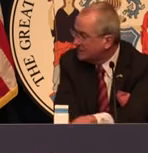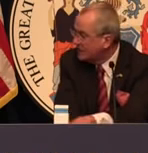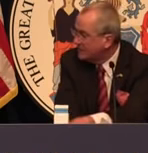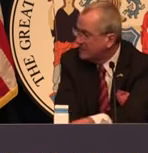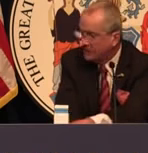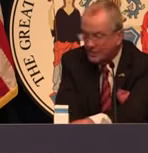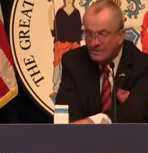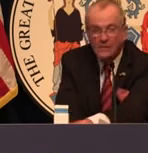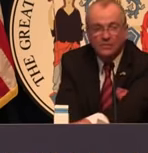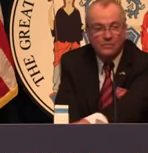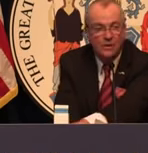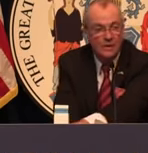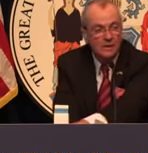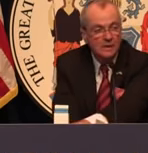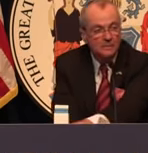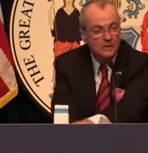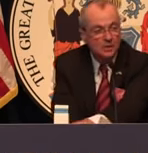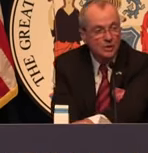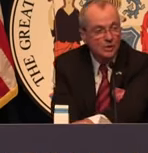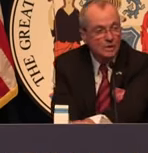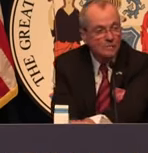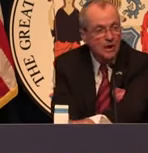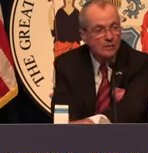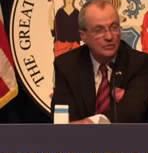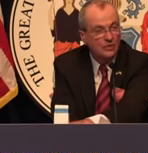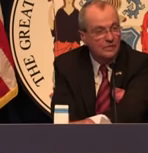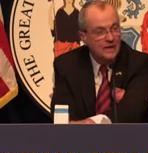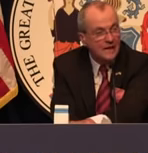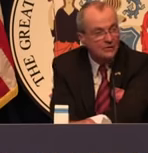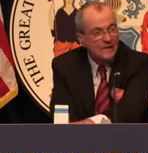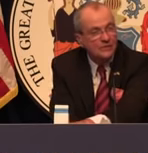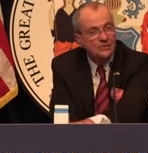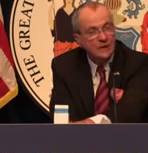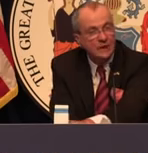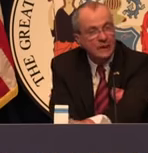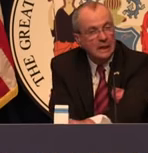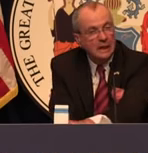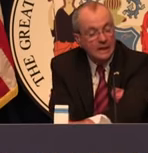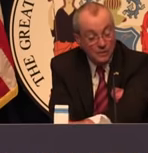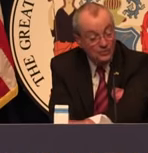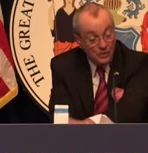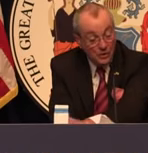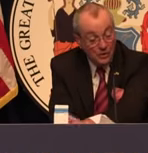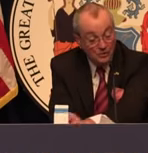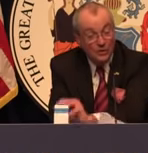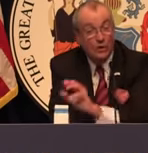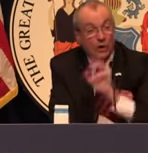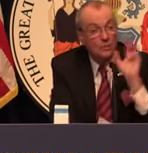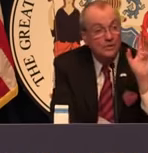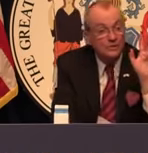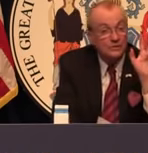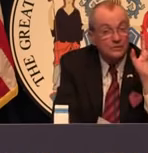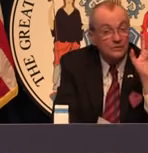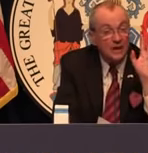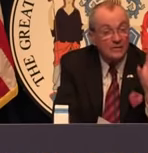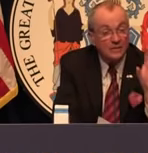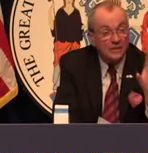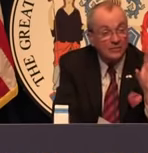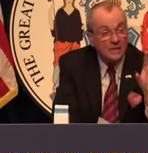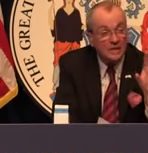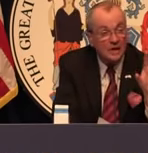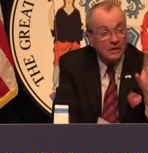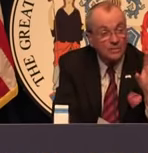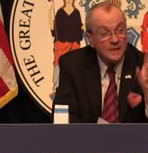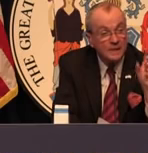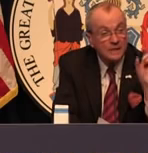a big shout out because they made some very good early progress on vaccines. And it was a call with Stefan,